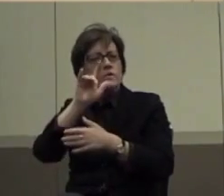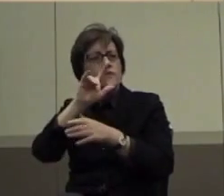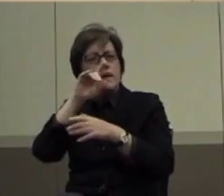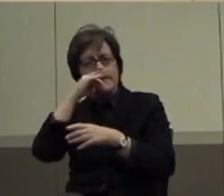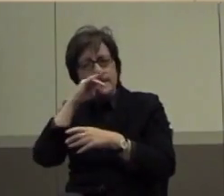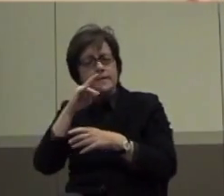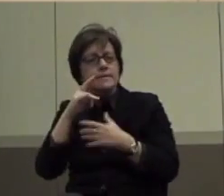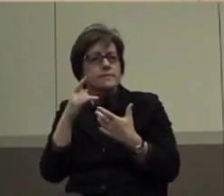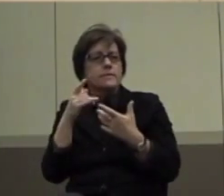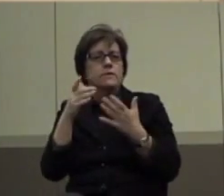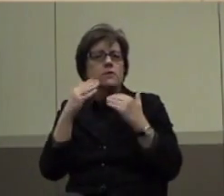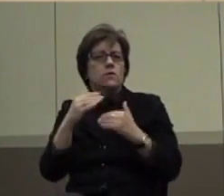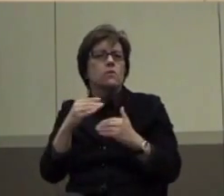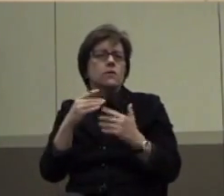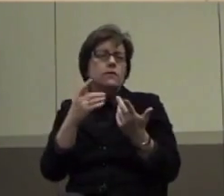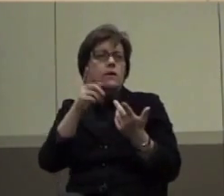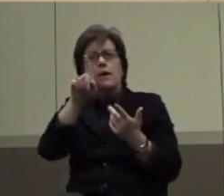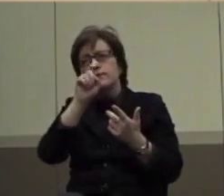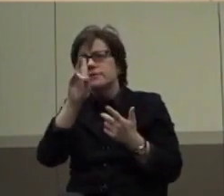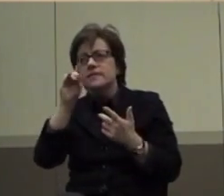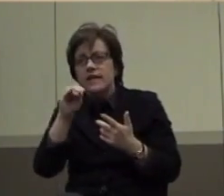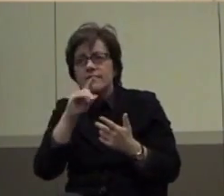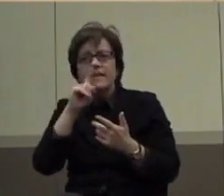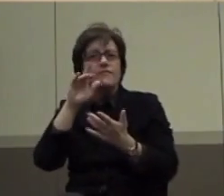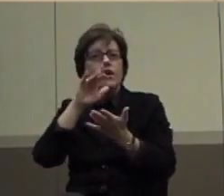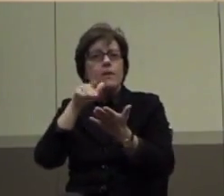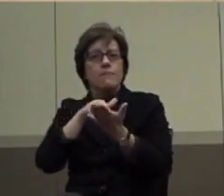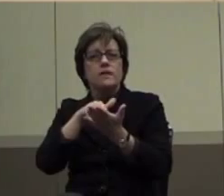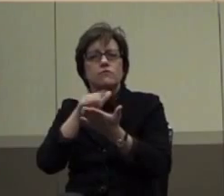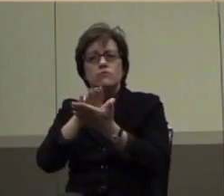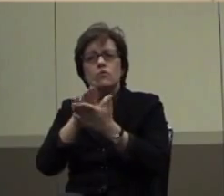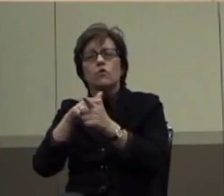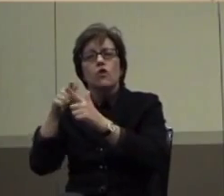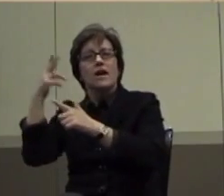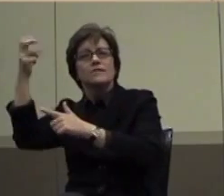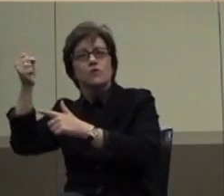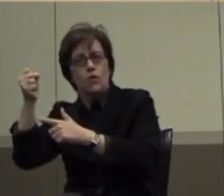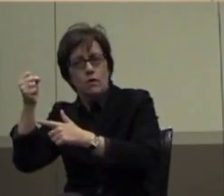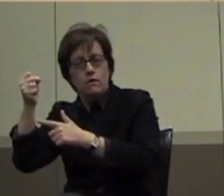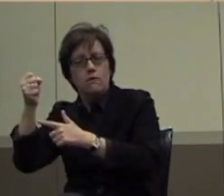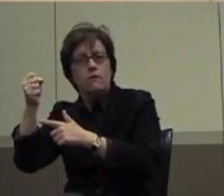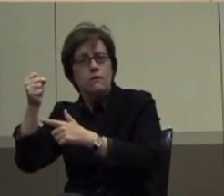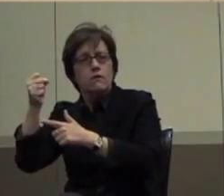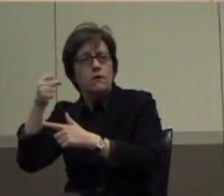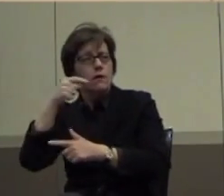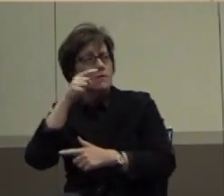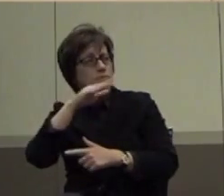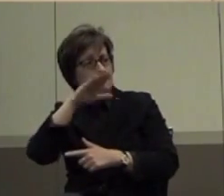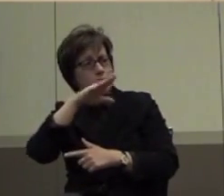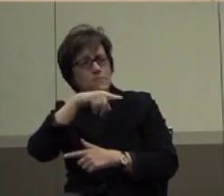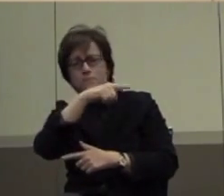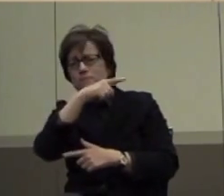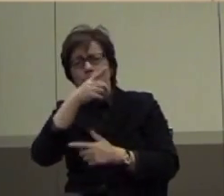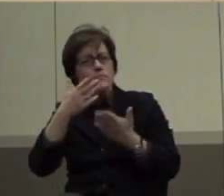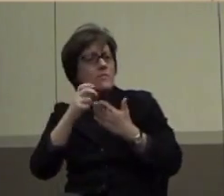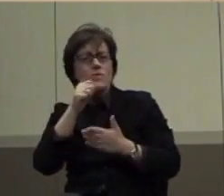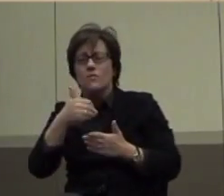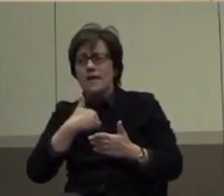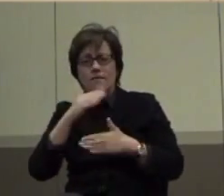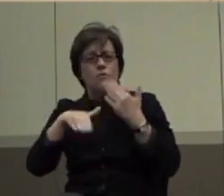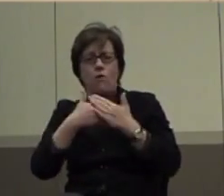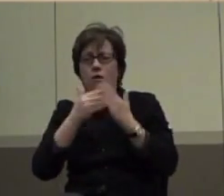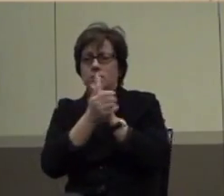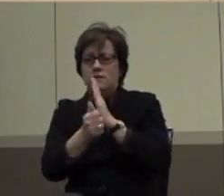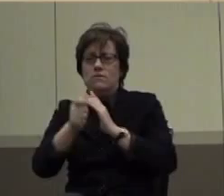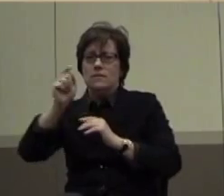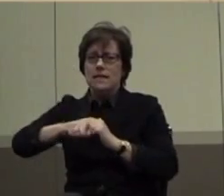step in front of 170-some kids if you're a middle school or high school teacher. You probably do not have all the skills necessary